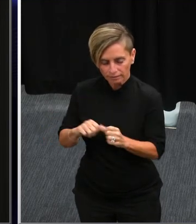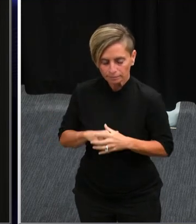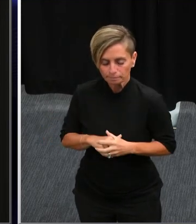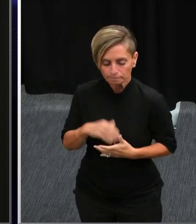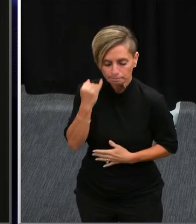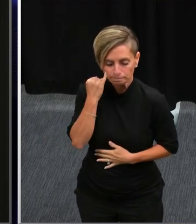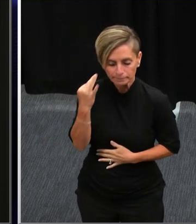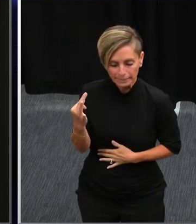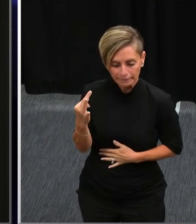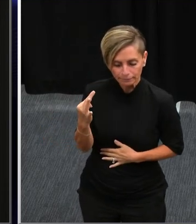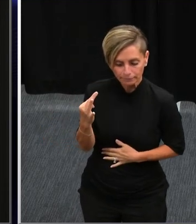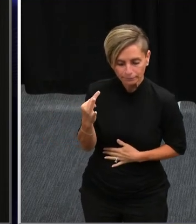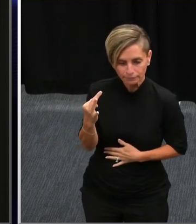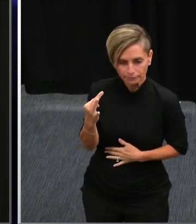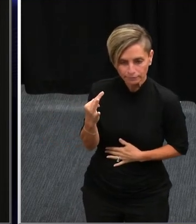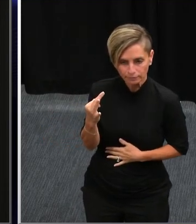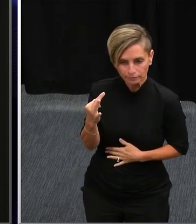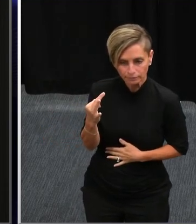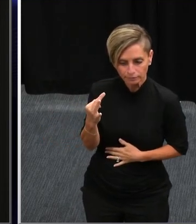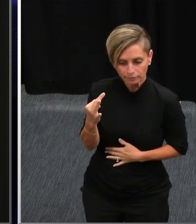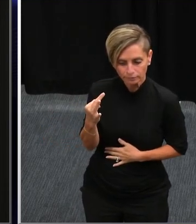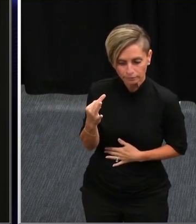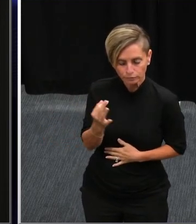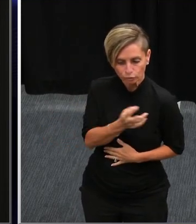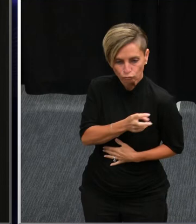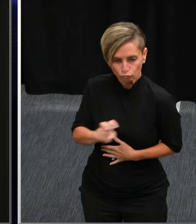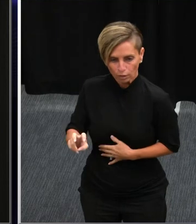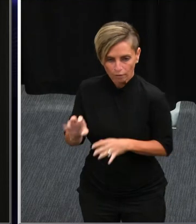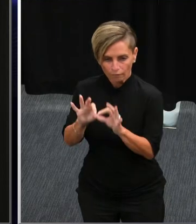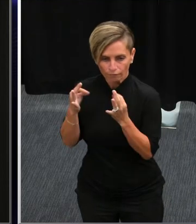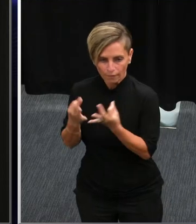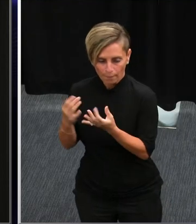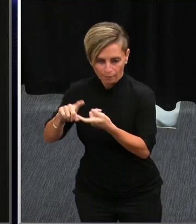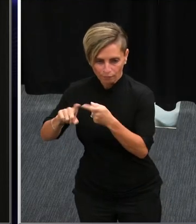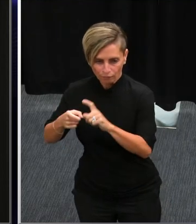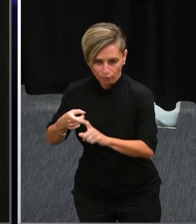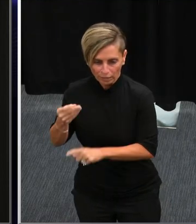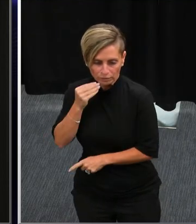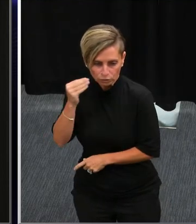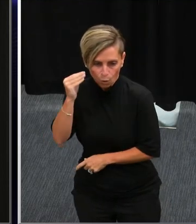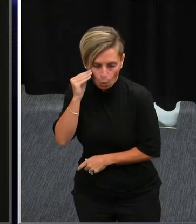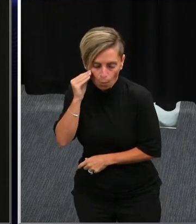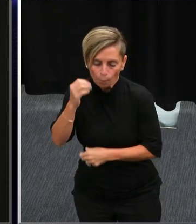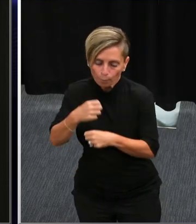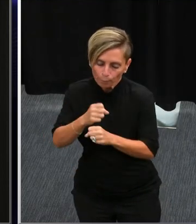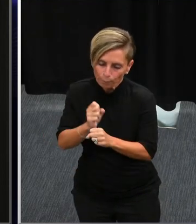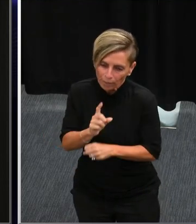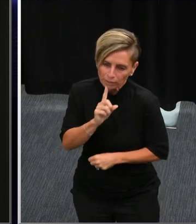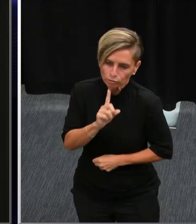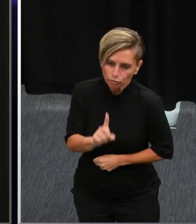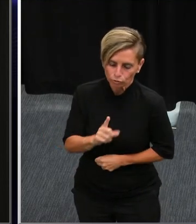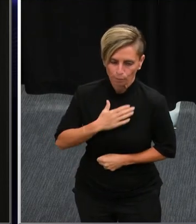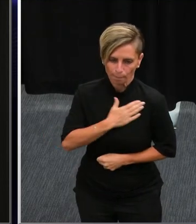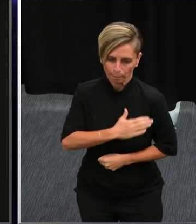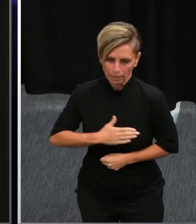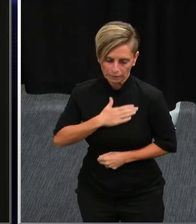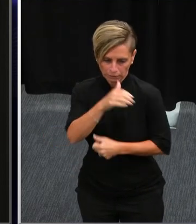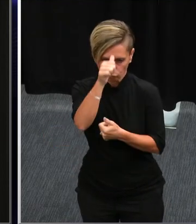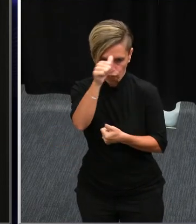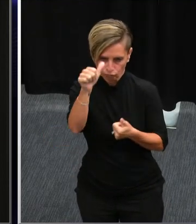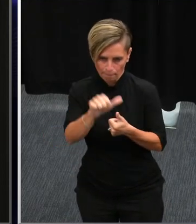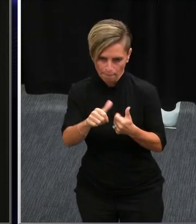or friends, make sure and understand that the social distancing needs to take place. You need to remember to do that. That's